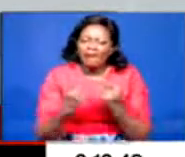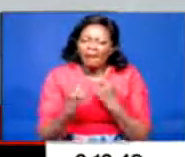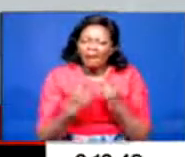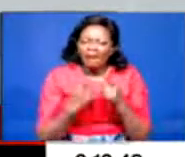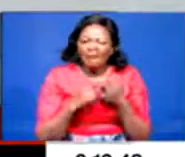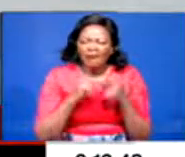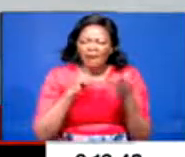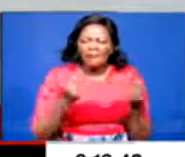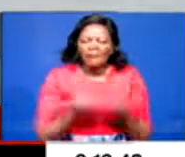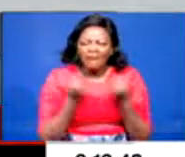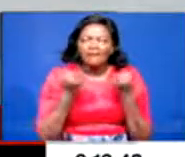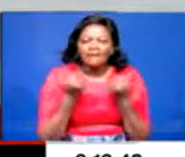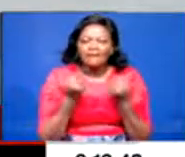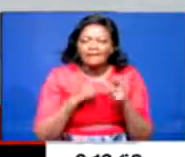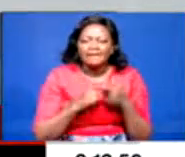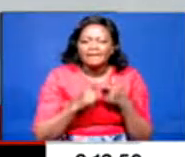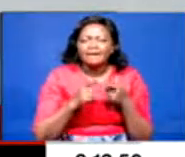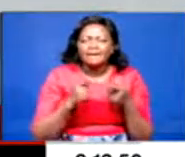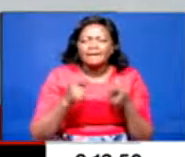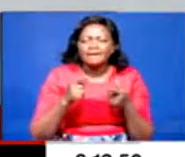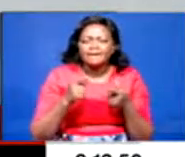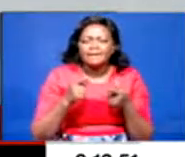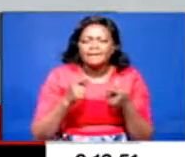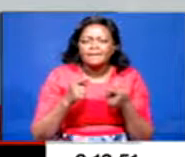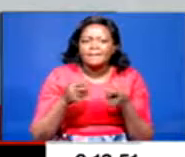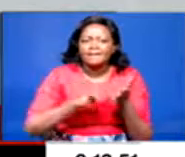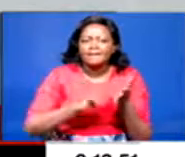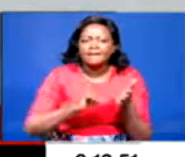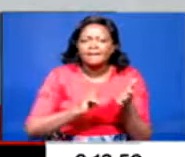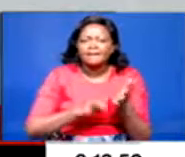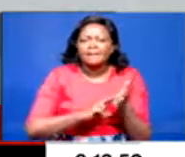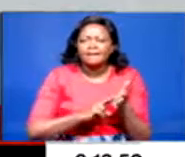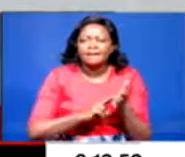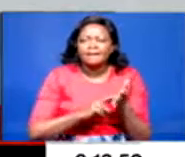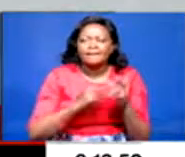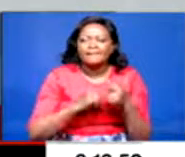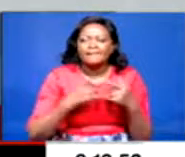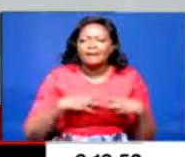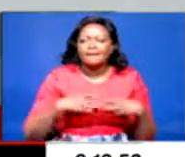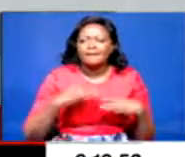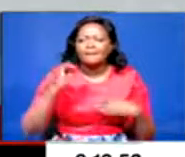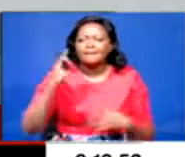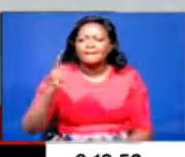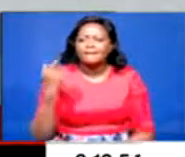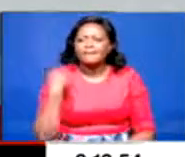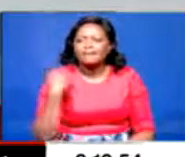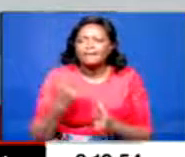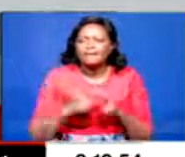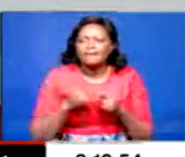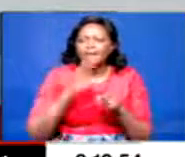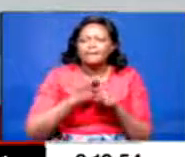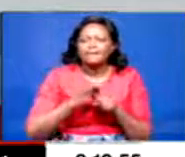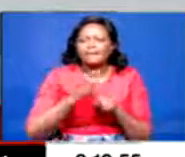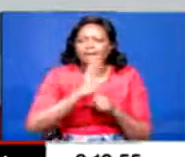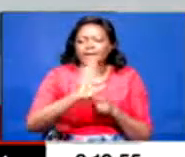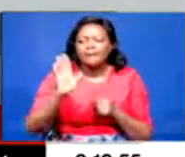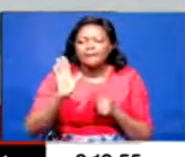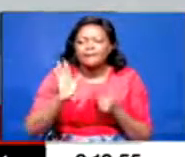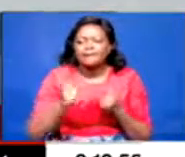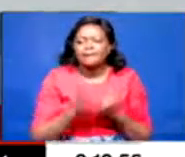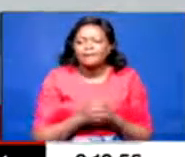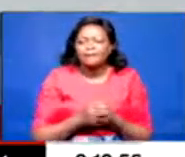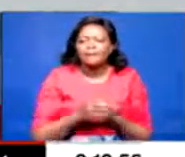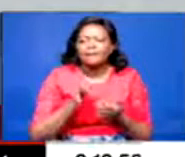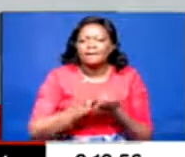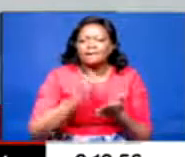would happen is, they would take the register, they have people's ID numbers, and they would vote on their behalf, basically. And that's why